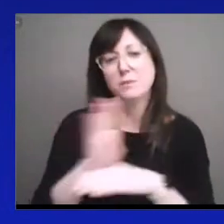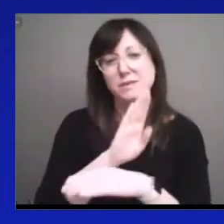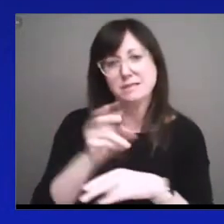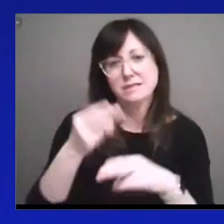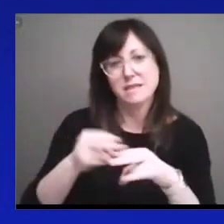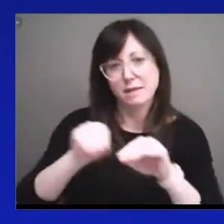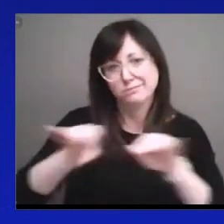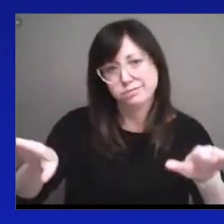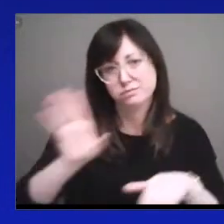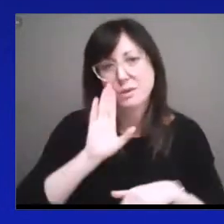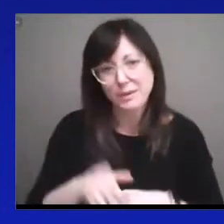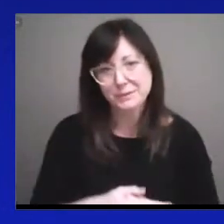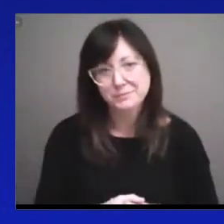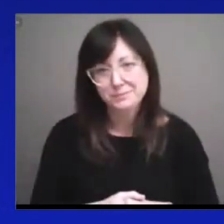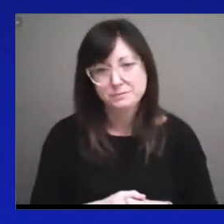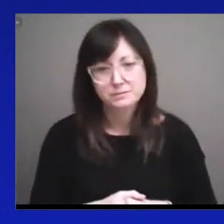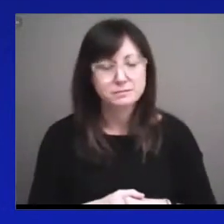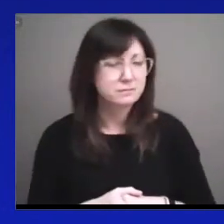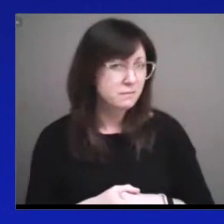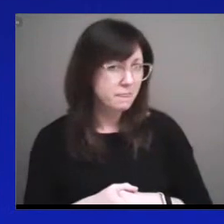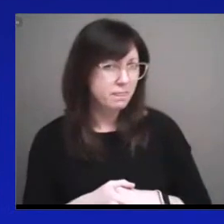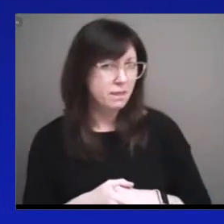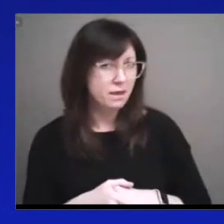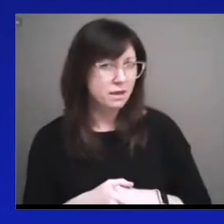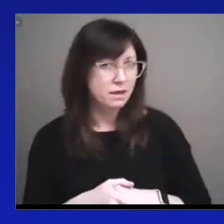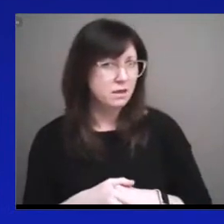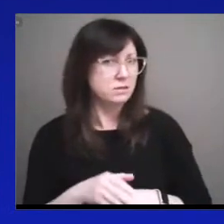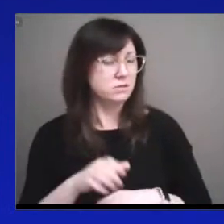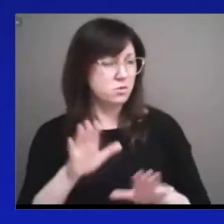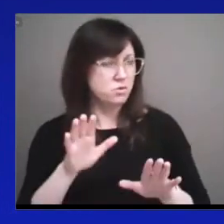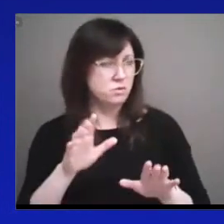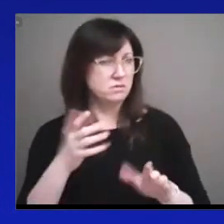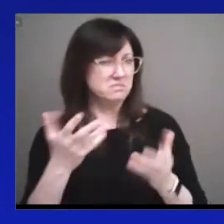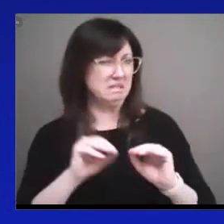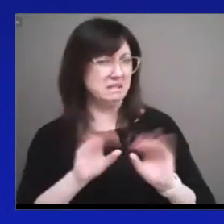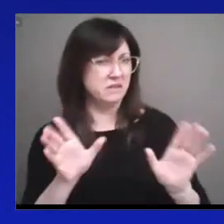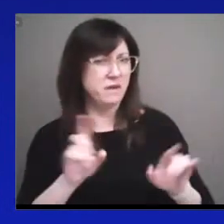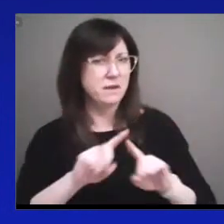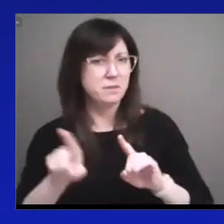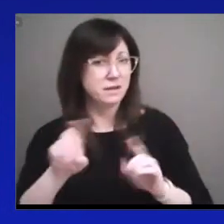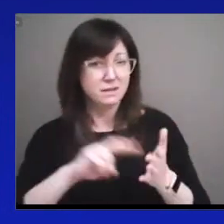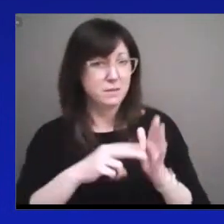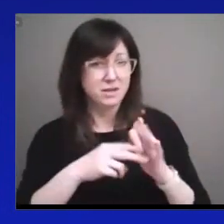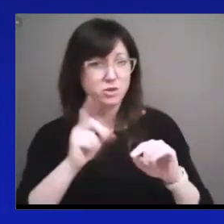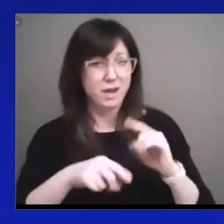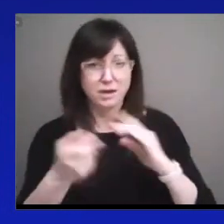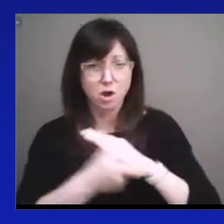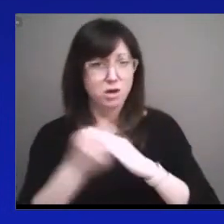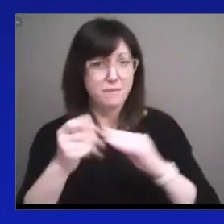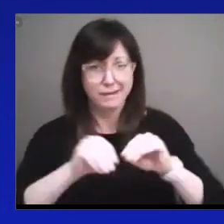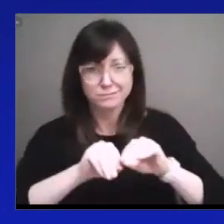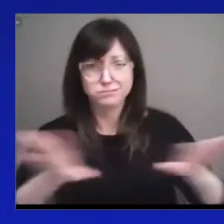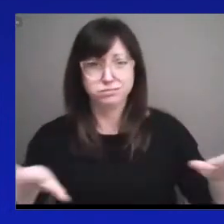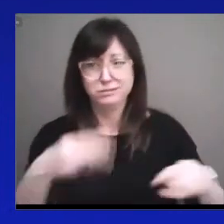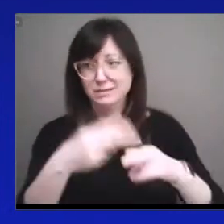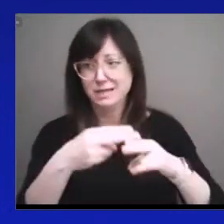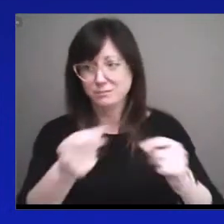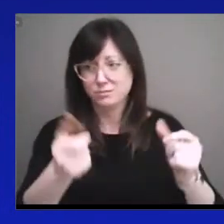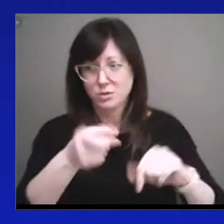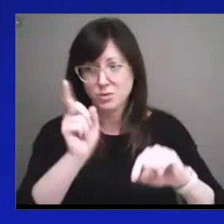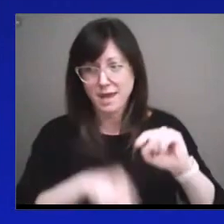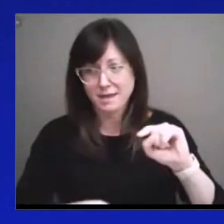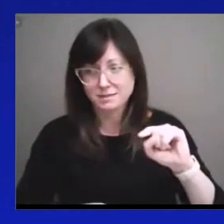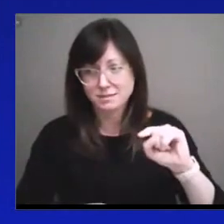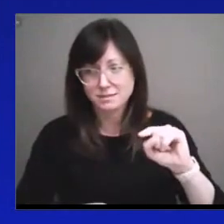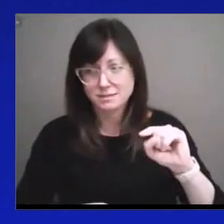business. So you can't, sorry, this is not my follow-up question, but you cannot just automatically release the names of businesses whenever there's an